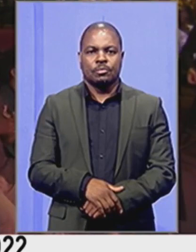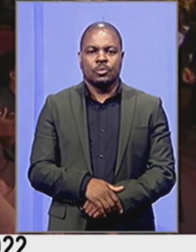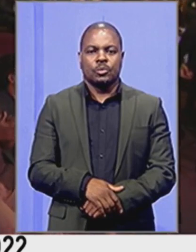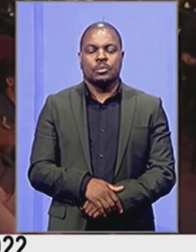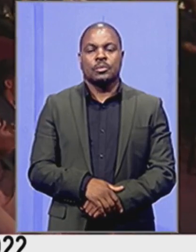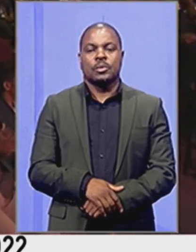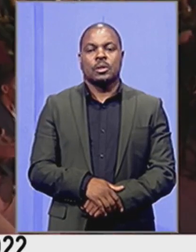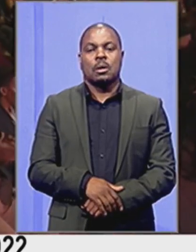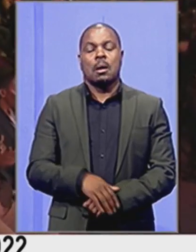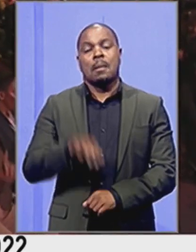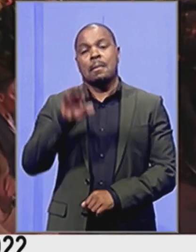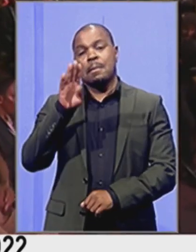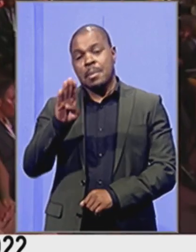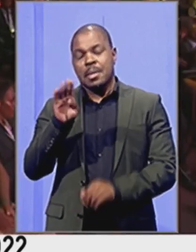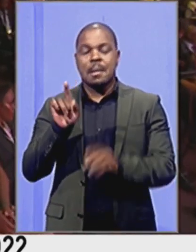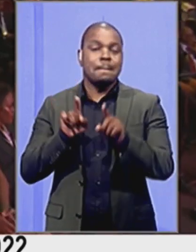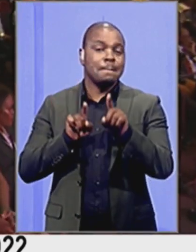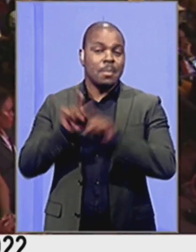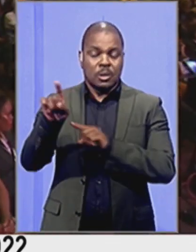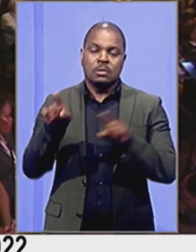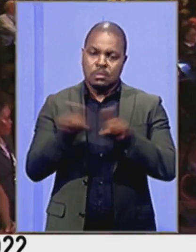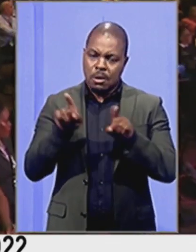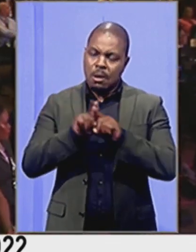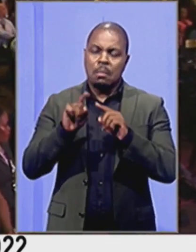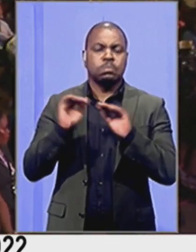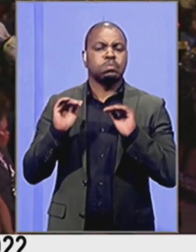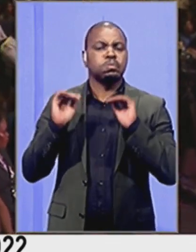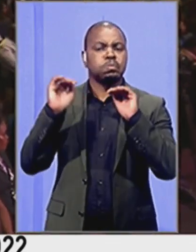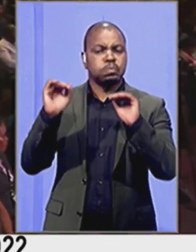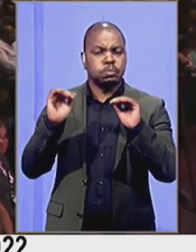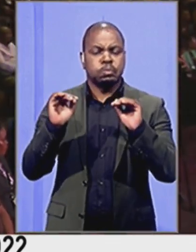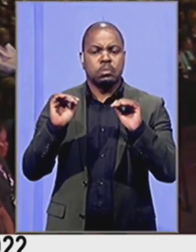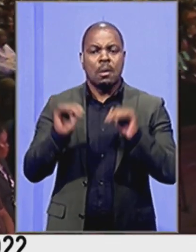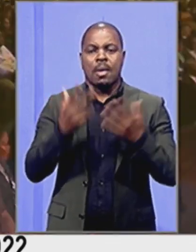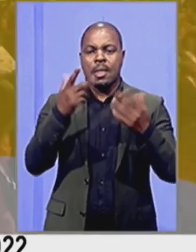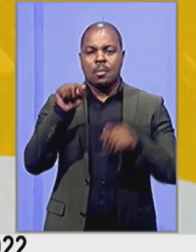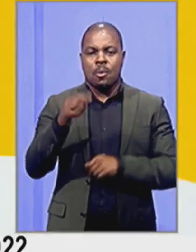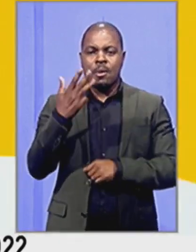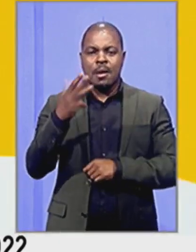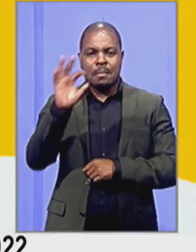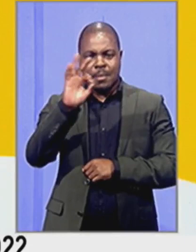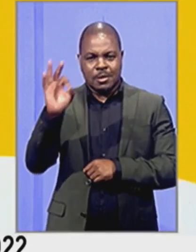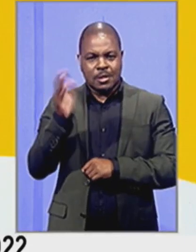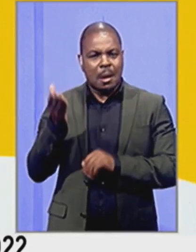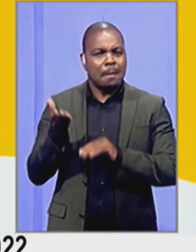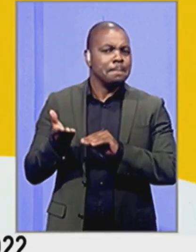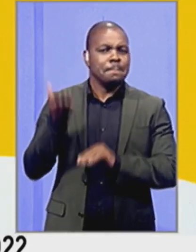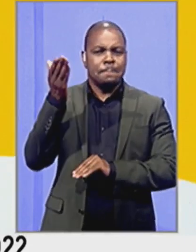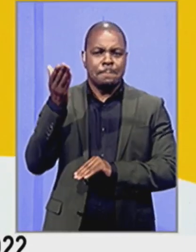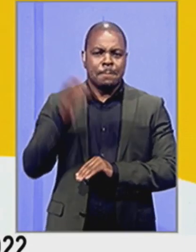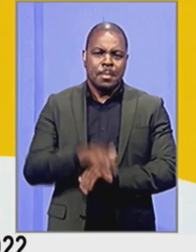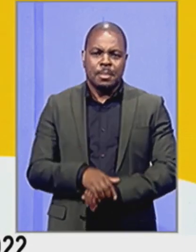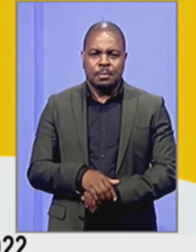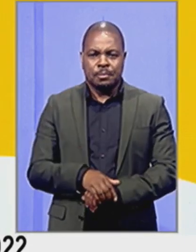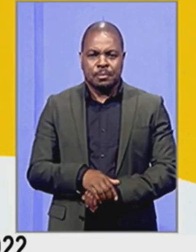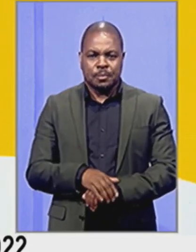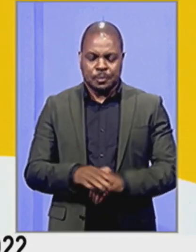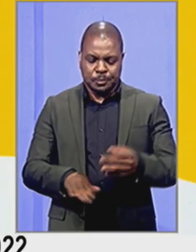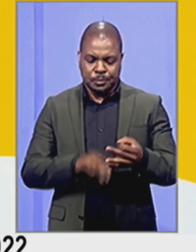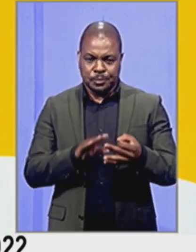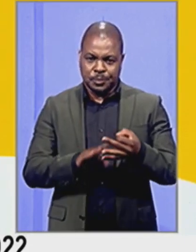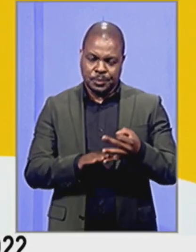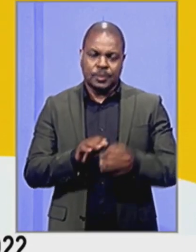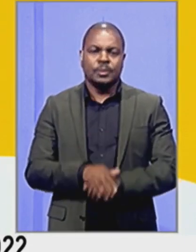The number of bachelor passes has increased. It's an improvement of 8.9%. The number